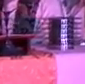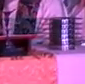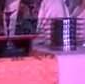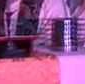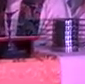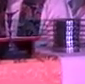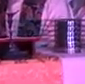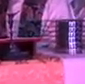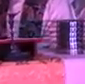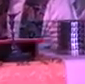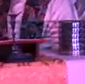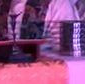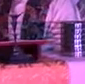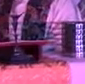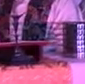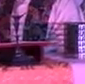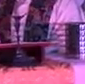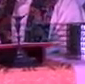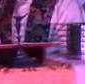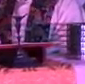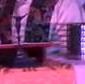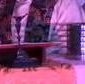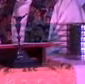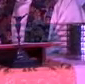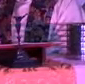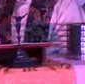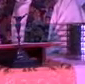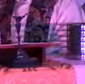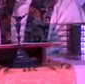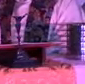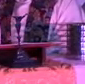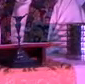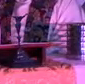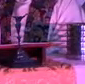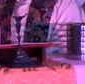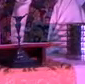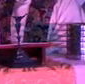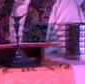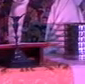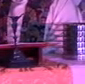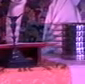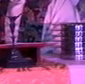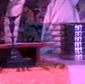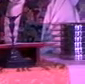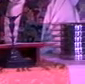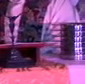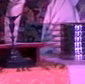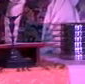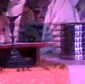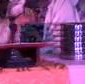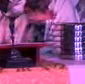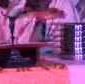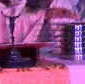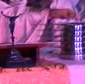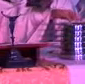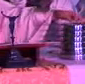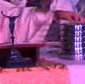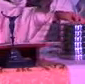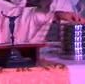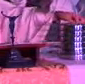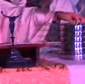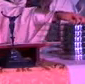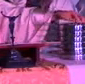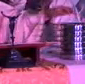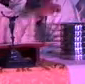how we practice them in our lives, that we remember him in the action of taking in the bread.